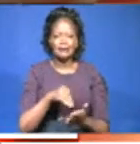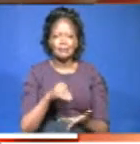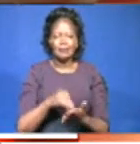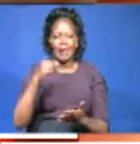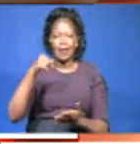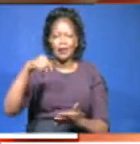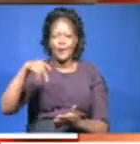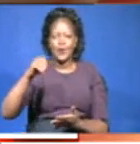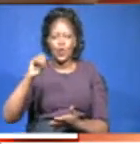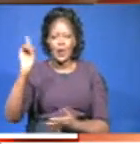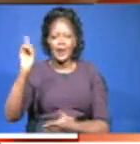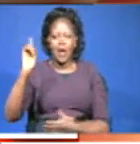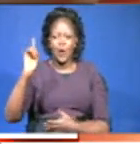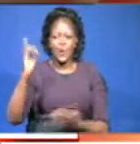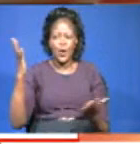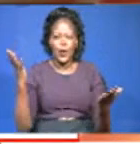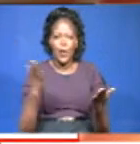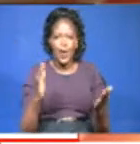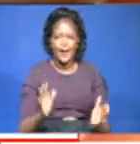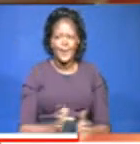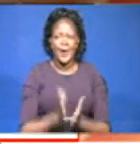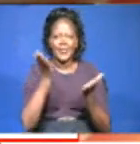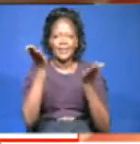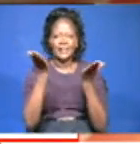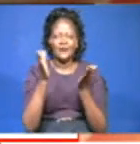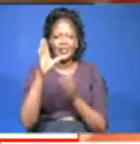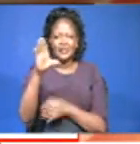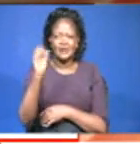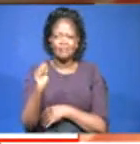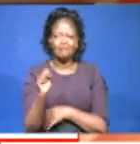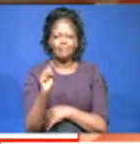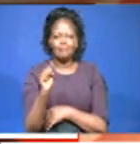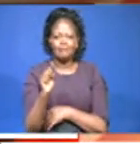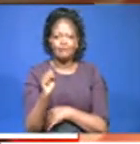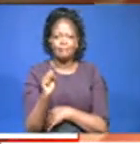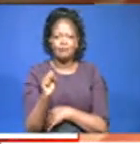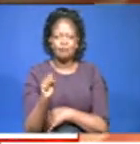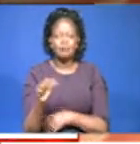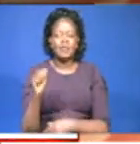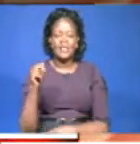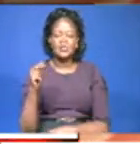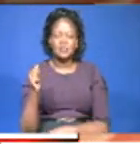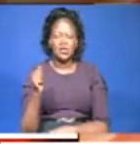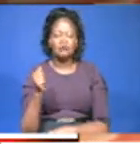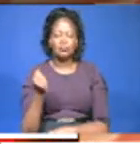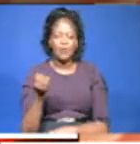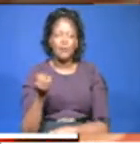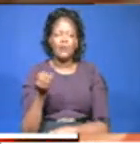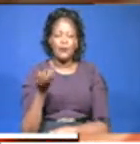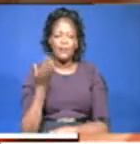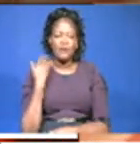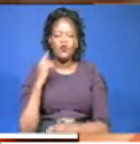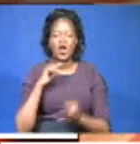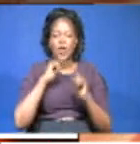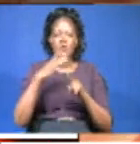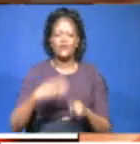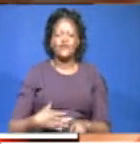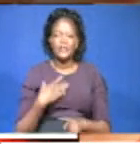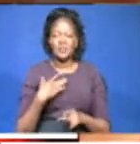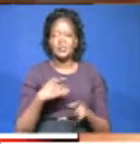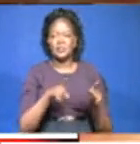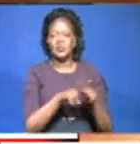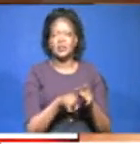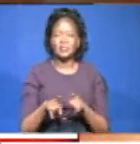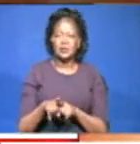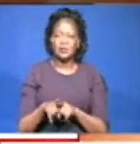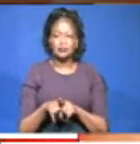at the GPO here in Nairobi, where Public Service Cabinet Secretary Aisha Juma was earlier drawn touring the facility as well as